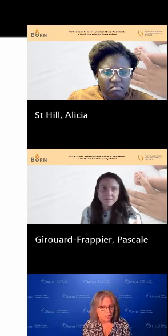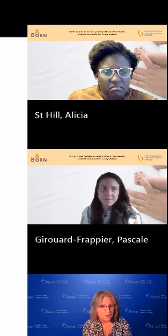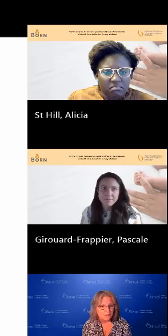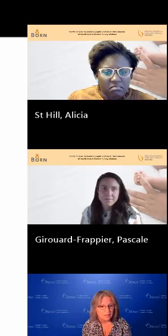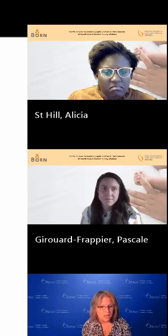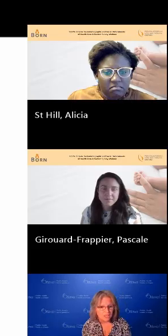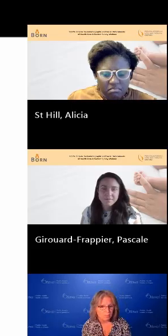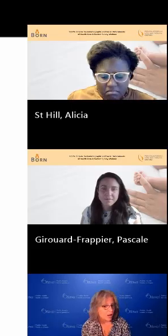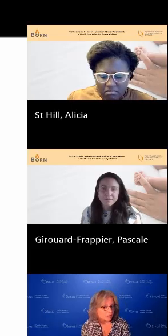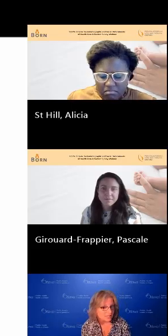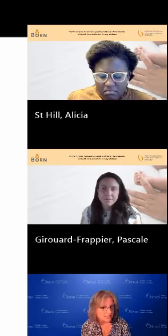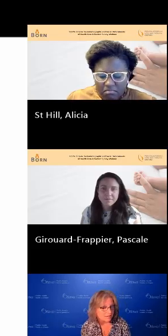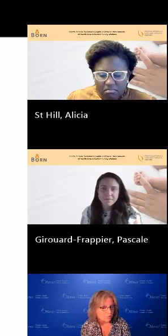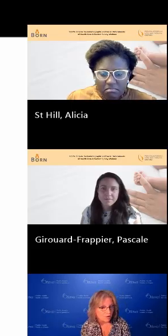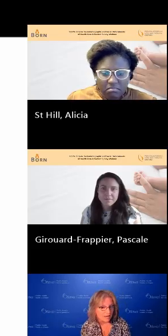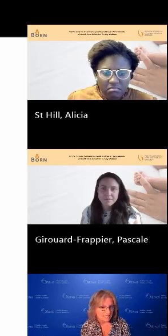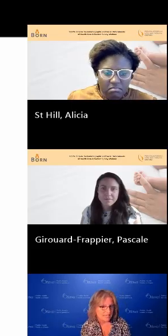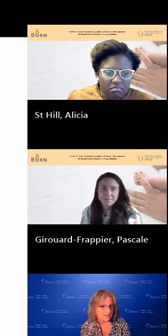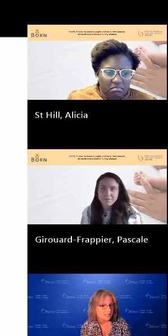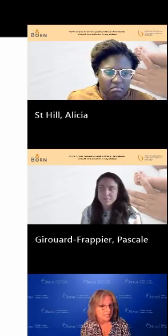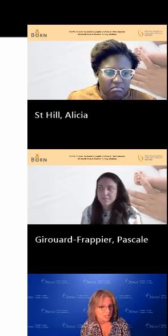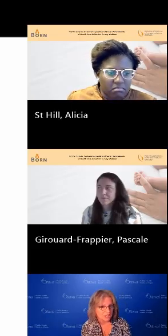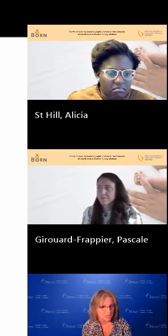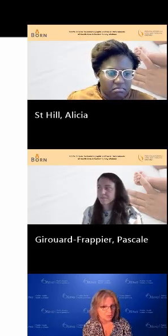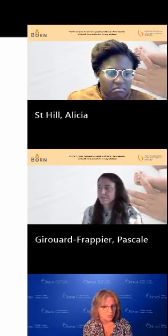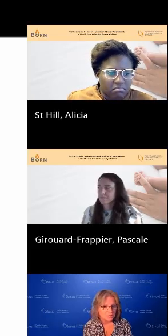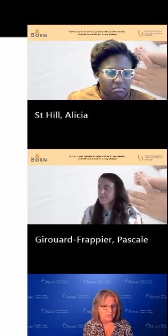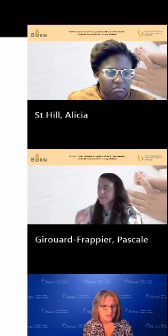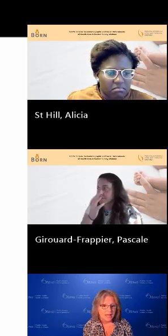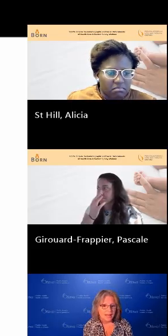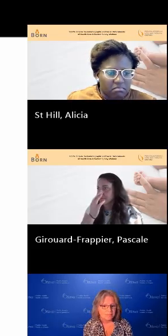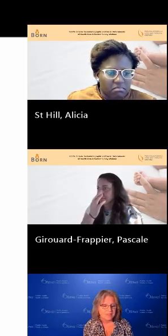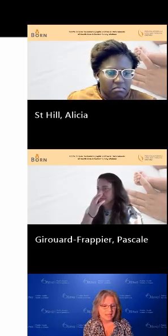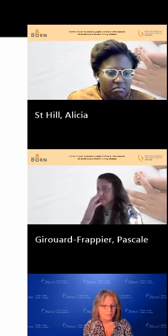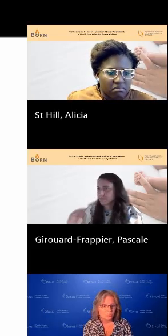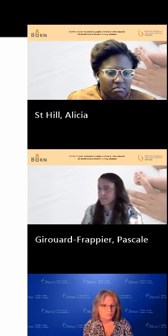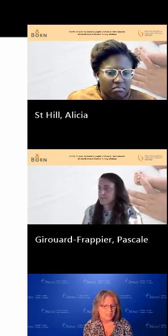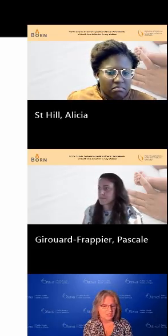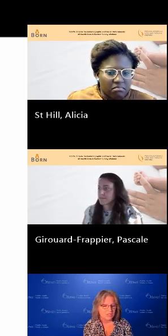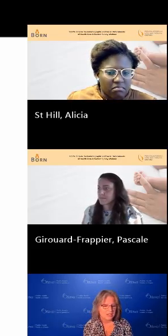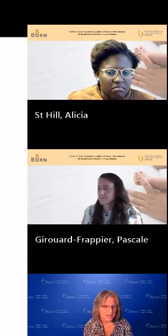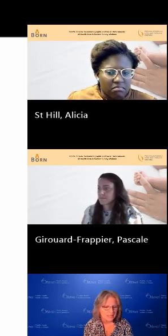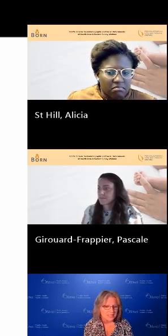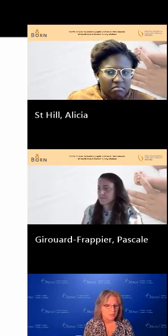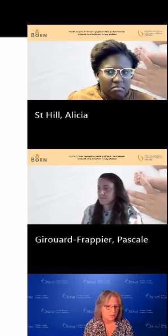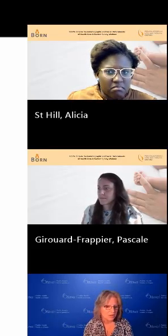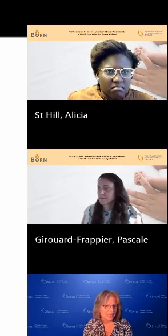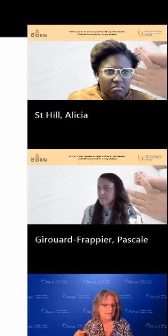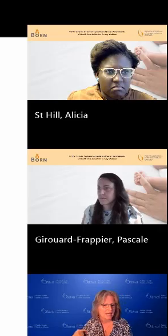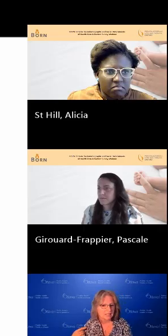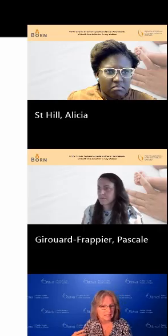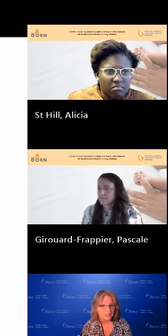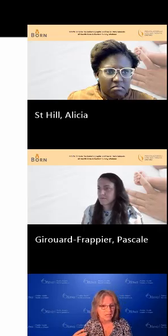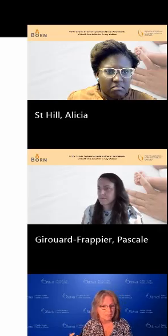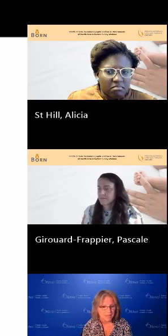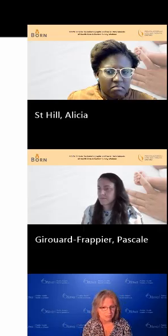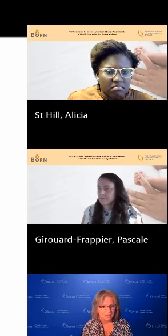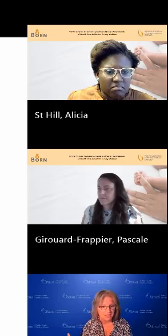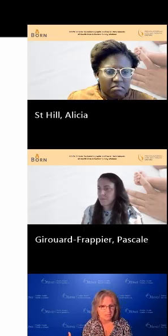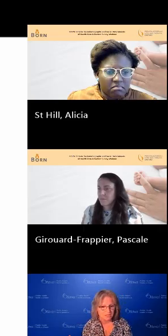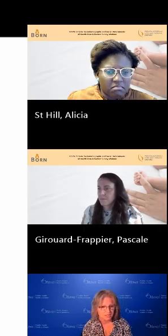this work. We launched a policy for STD collection and use that was intended to communicate a